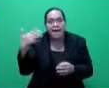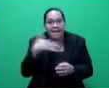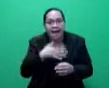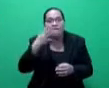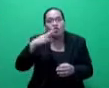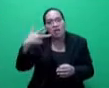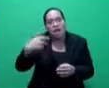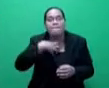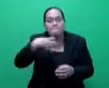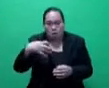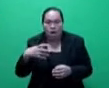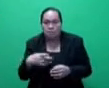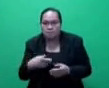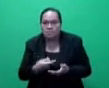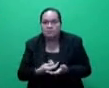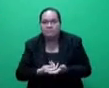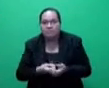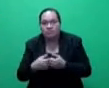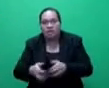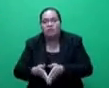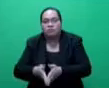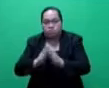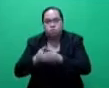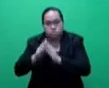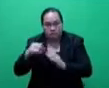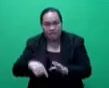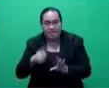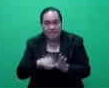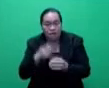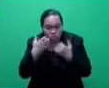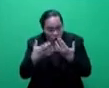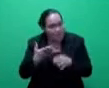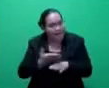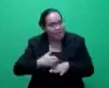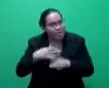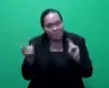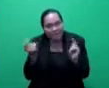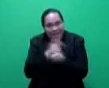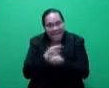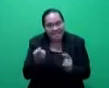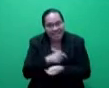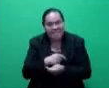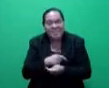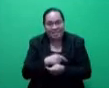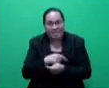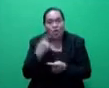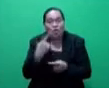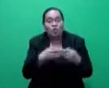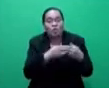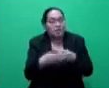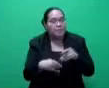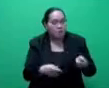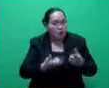948 business licenses issued and shows that our new business licensing reforms, spearheaded by the Ministry of